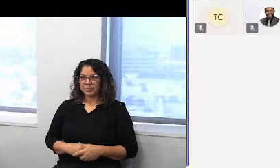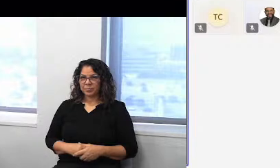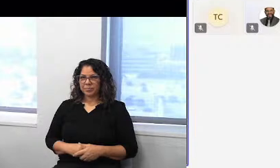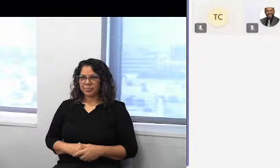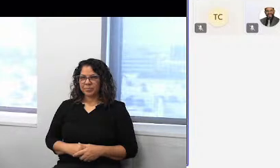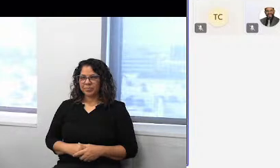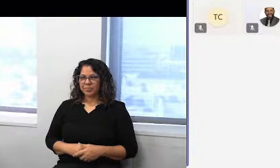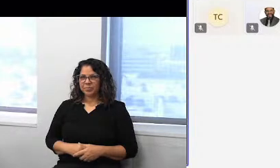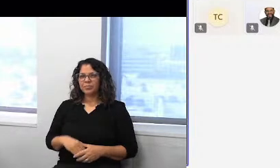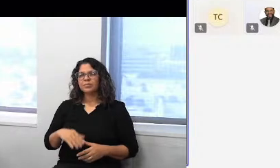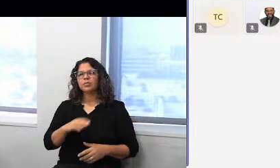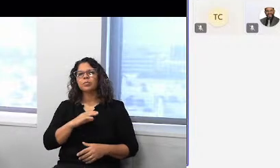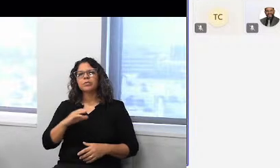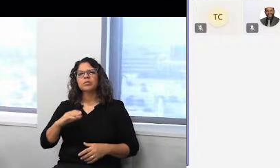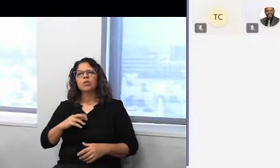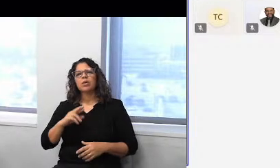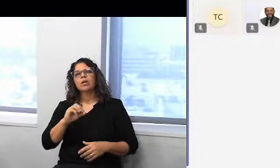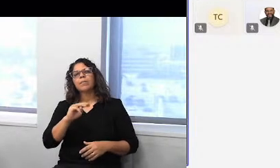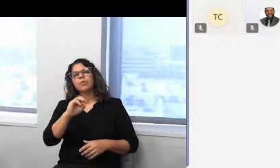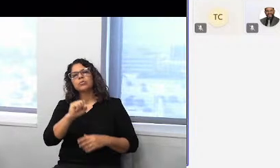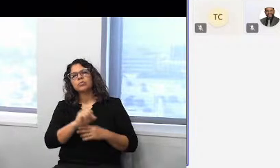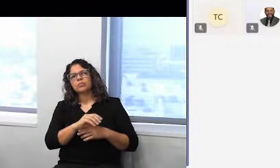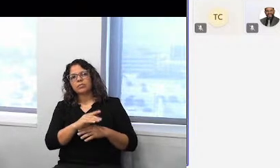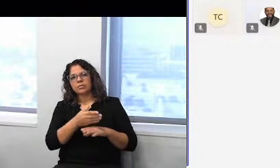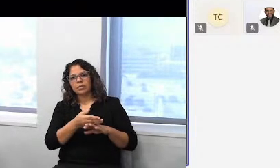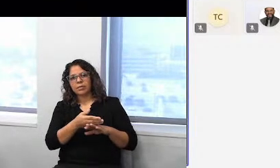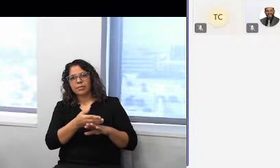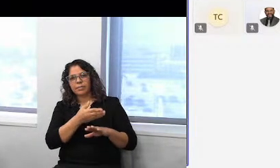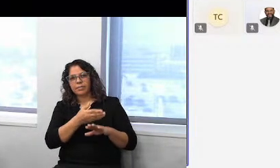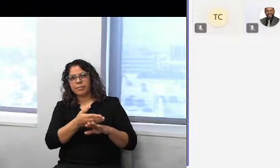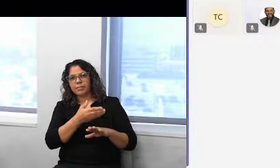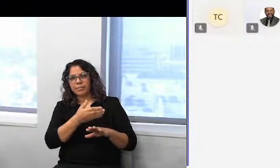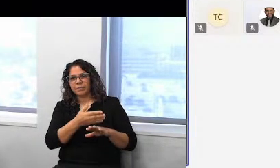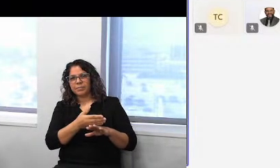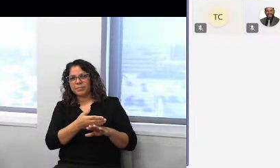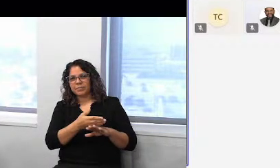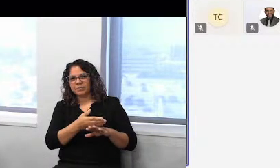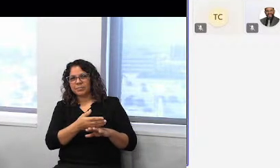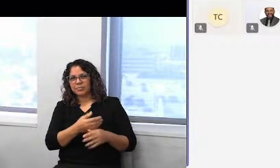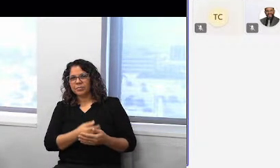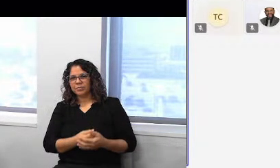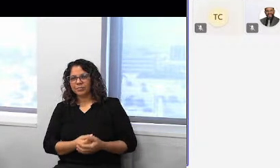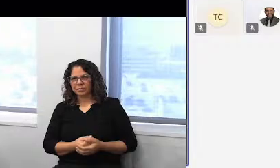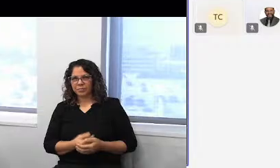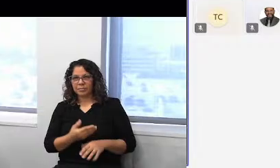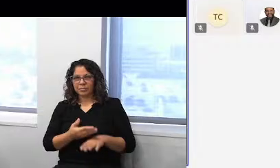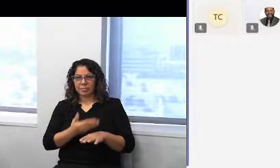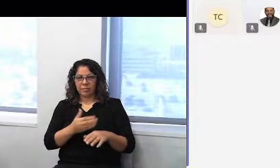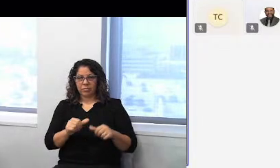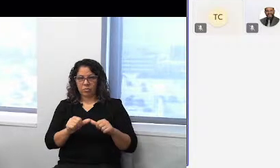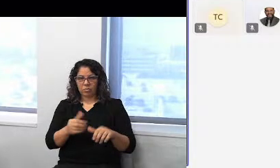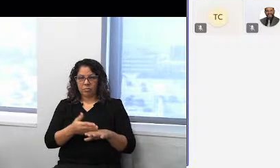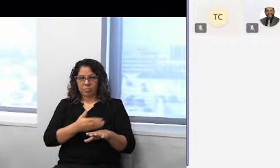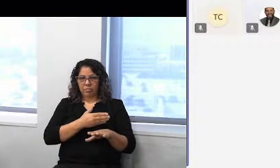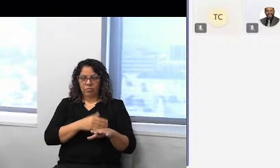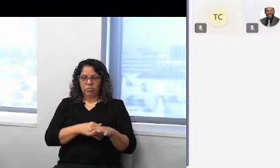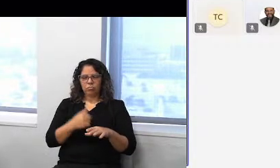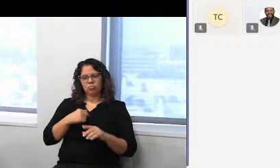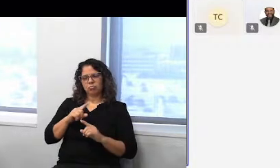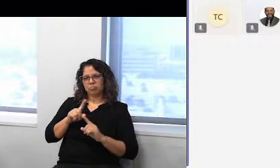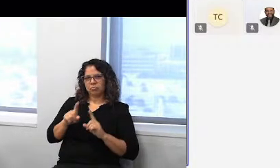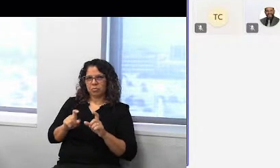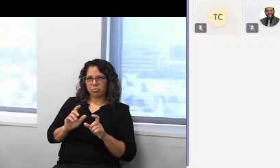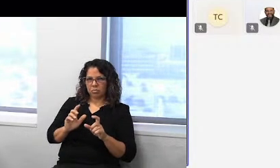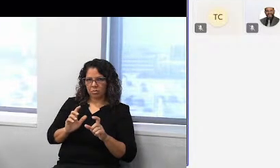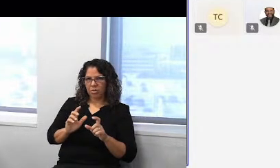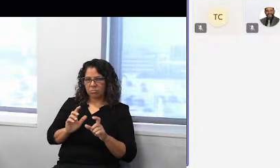Ramos, before we resumed, I had asked a question. I think the gentleman